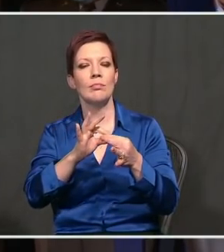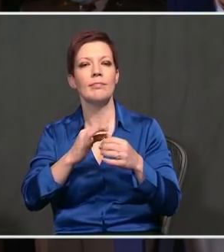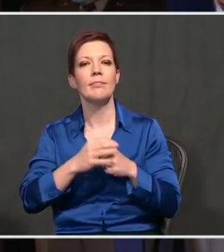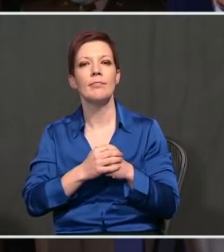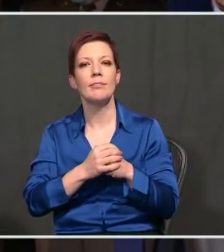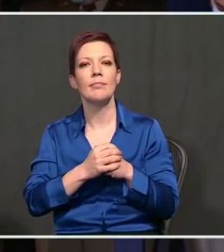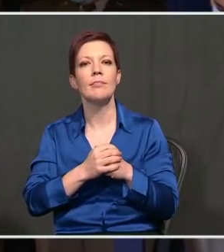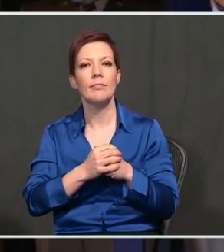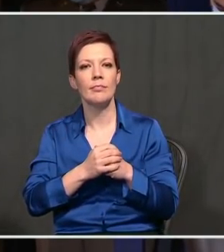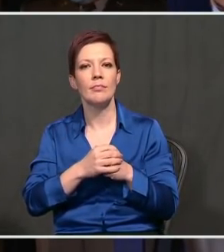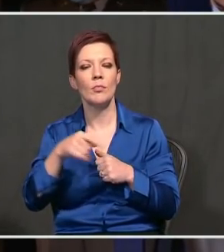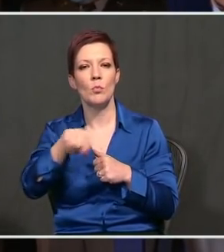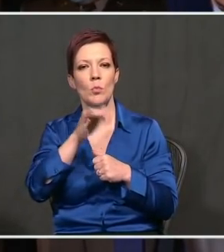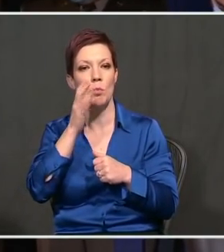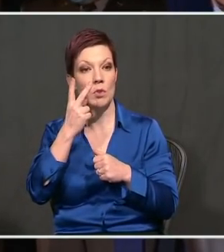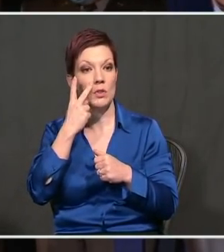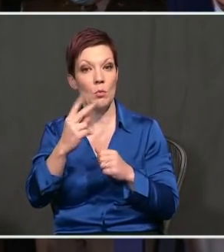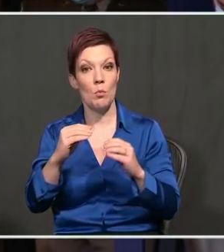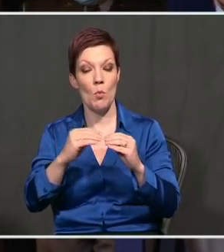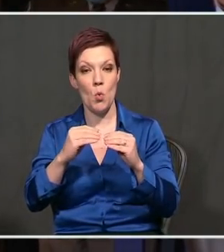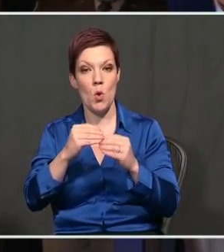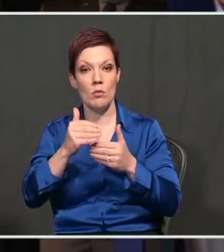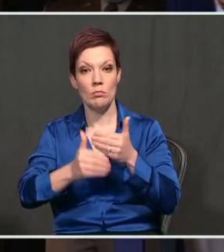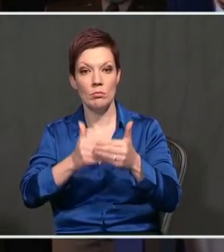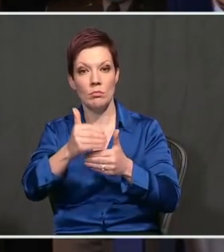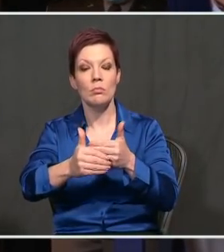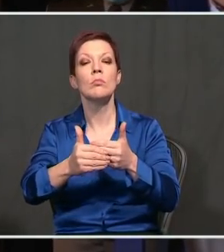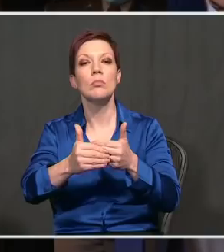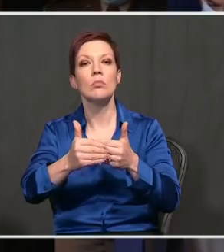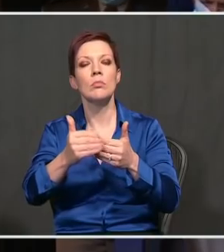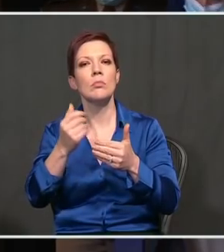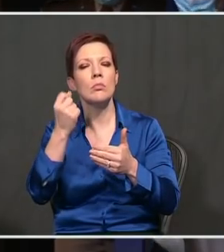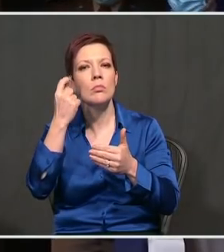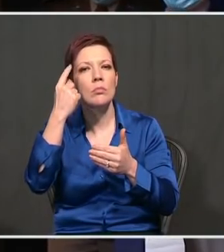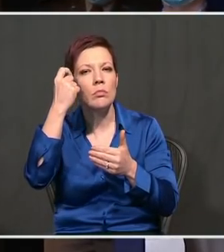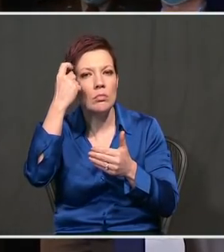more insight into each of these over the next couple of hours.